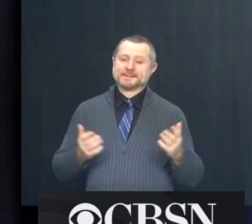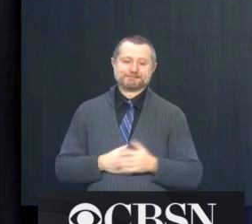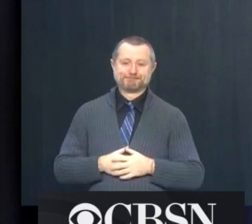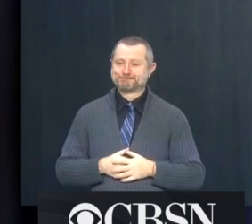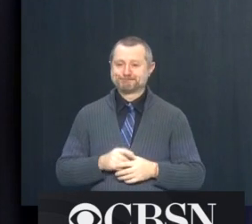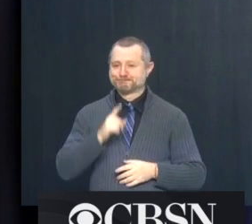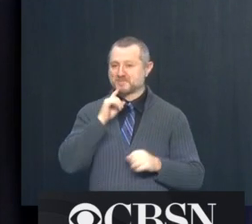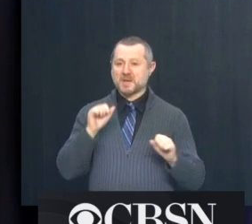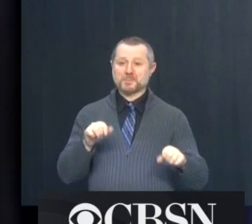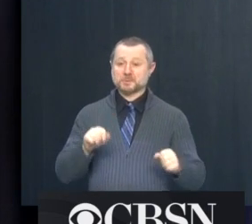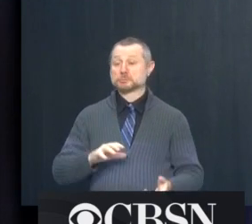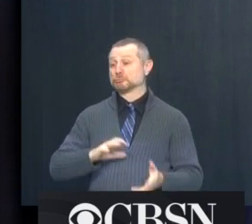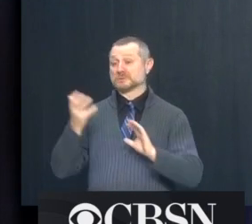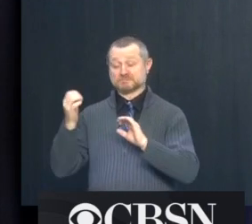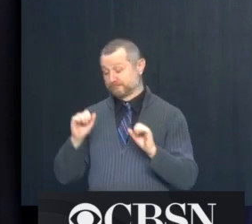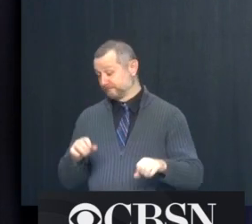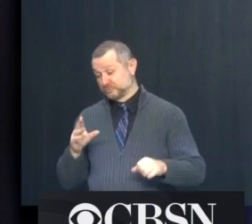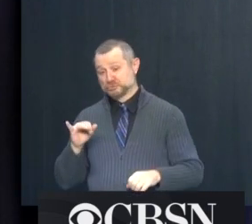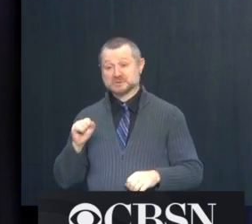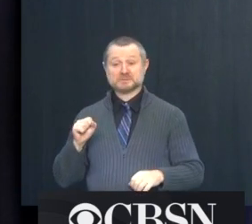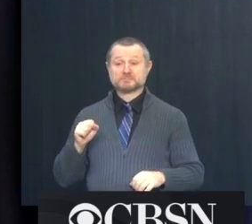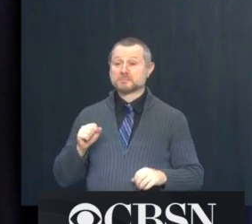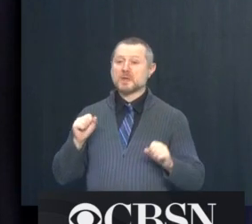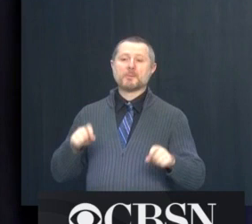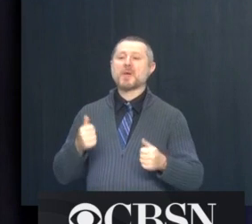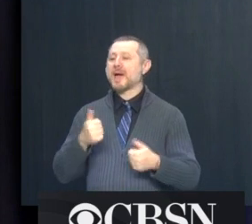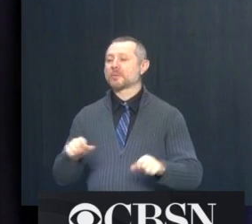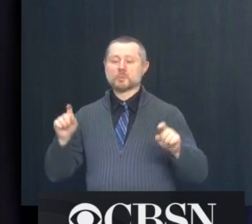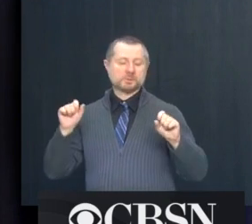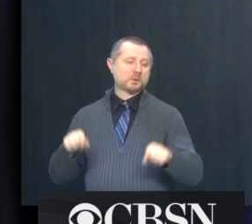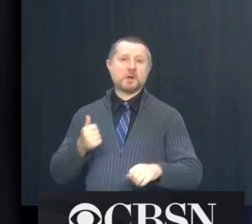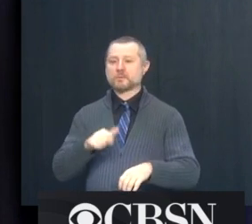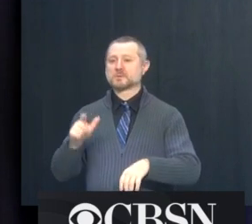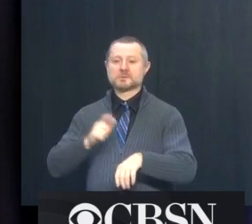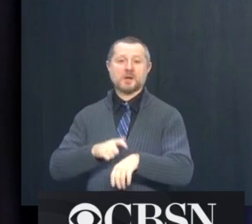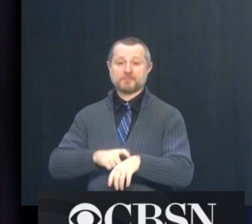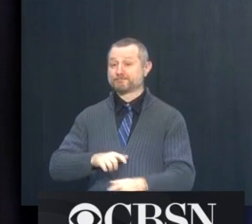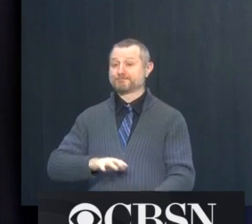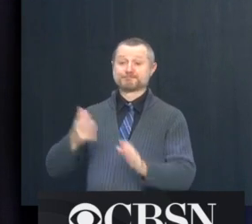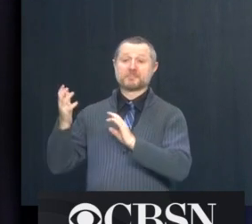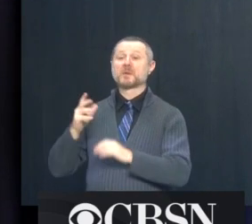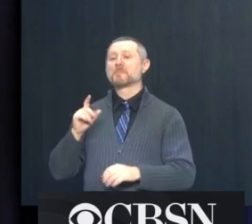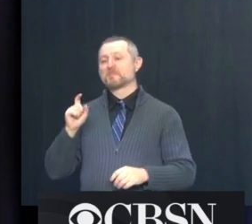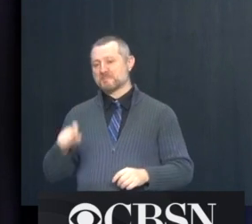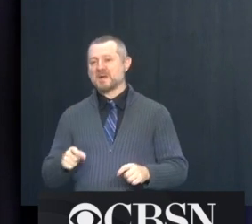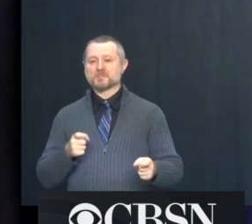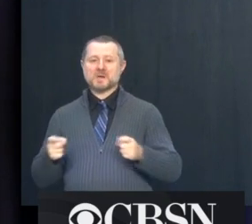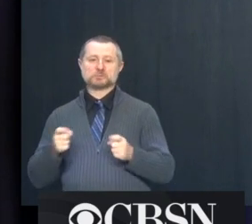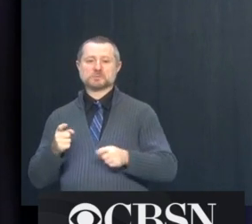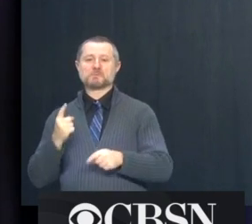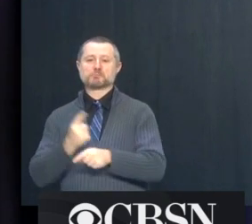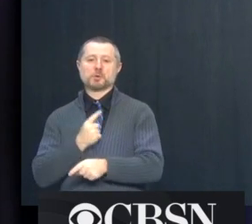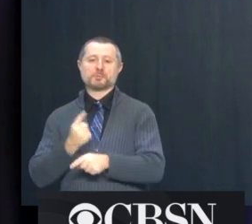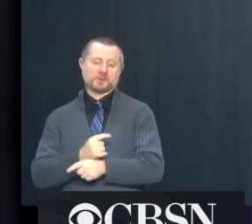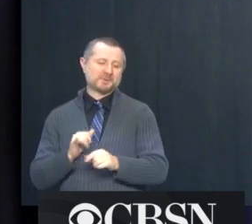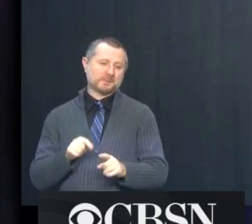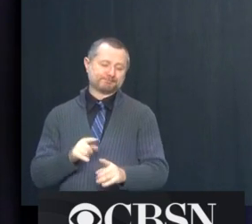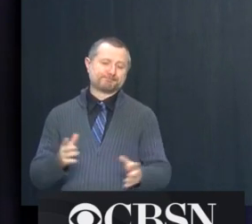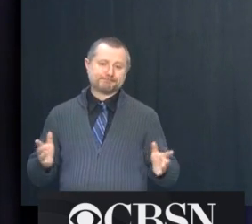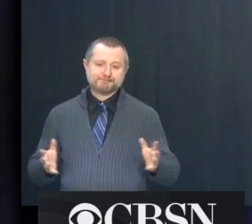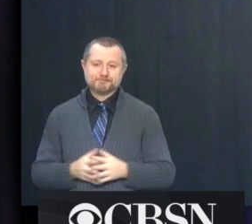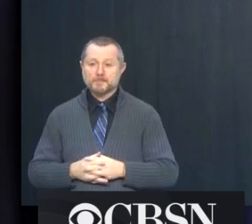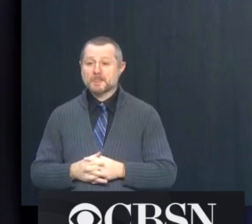potential crisis. Everything is a potential crisis unless it's managed properly, right? I think we're going